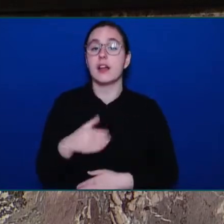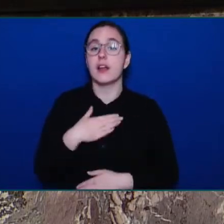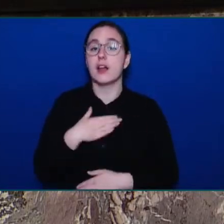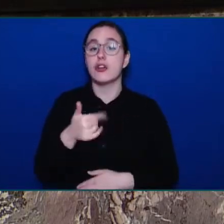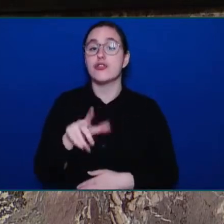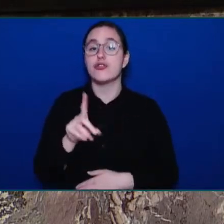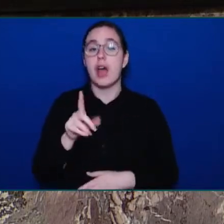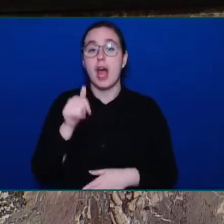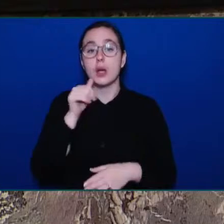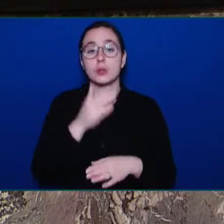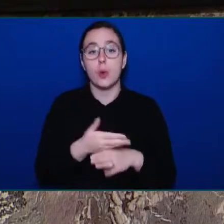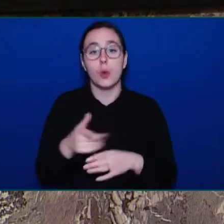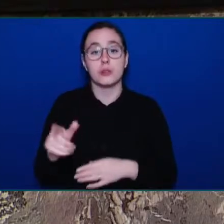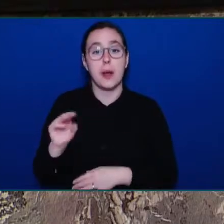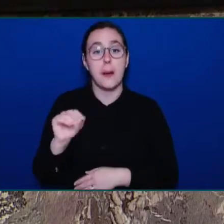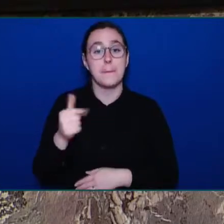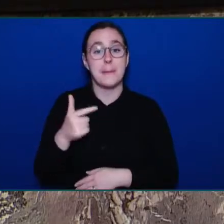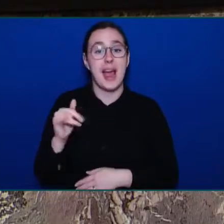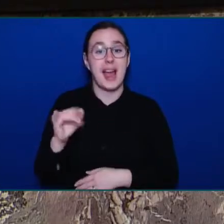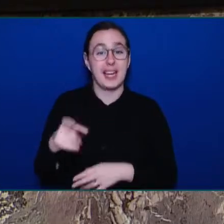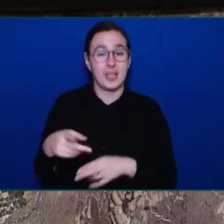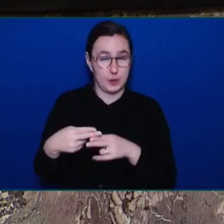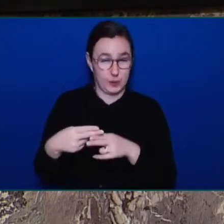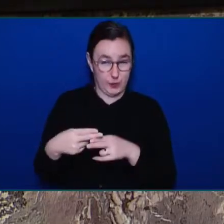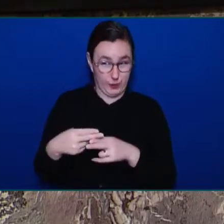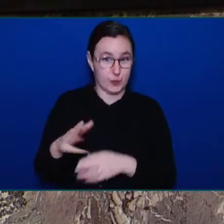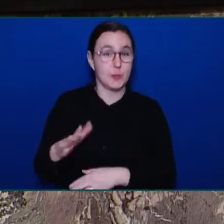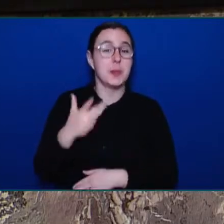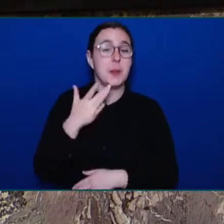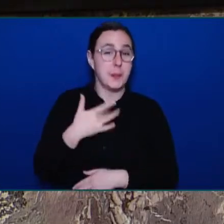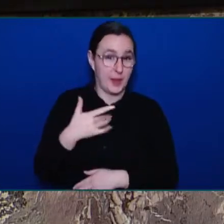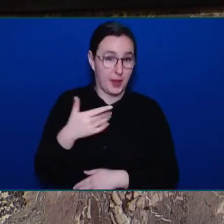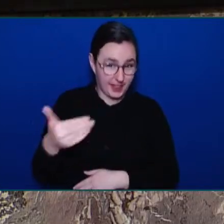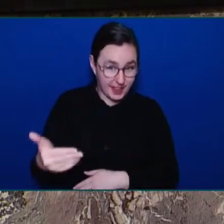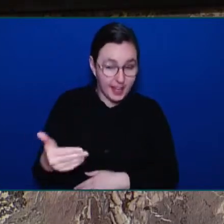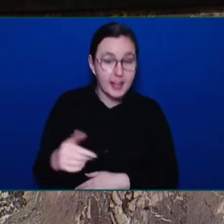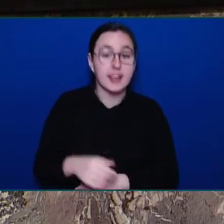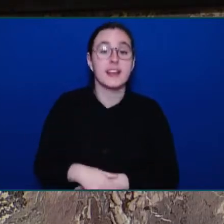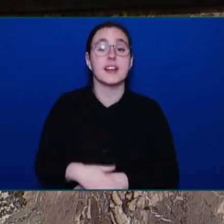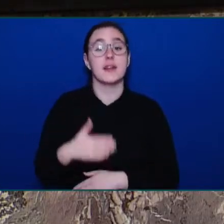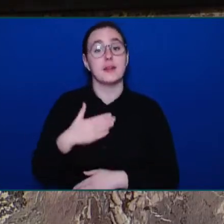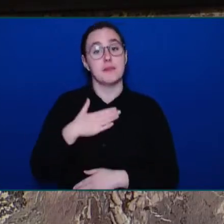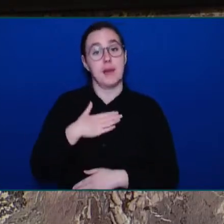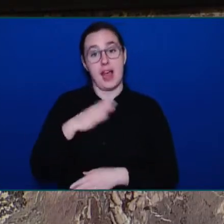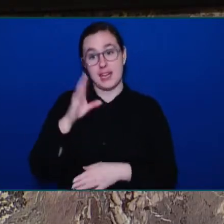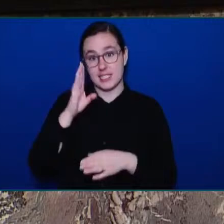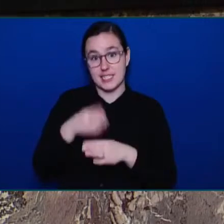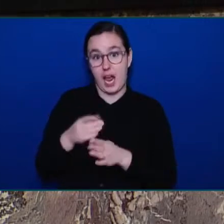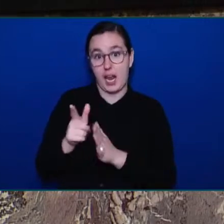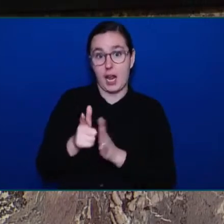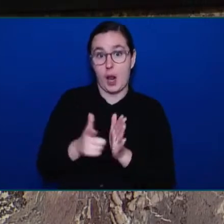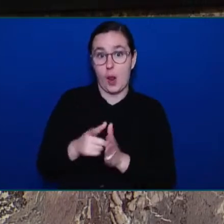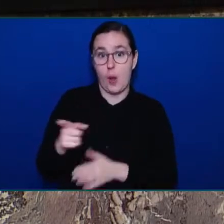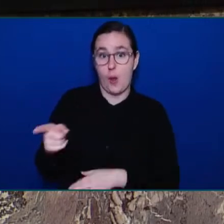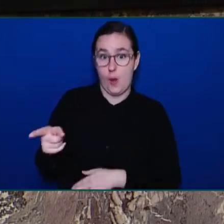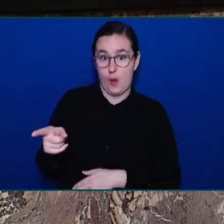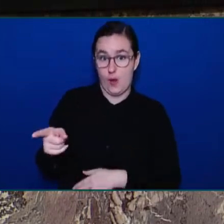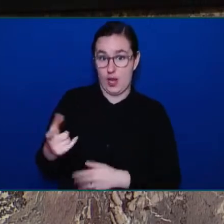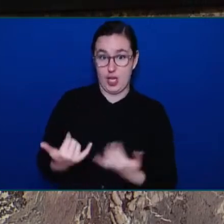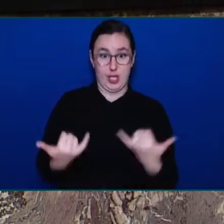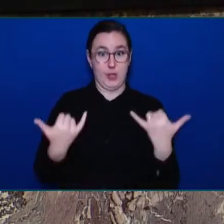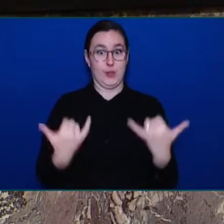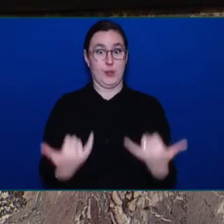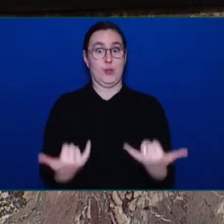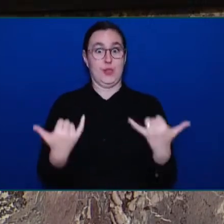North, my son-in-law, her nephew, who is turning the big 5-0 today. So happy birthday